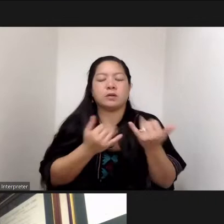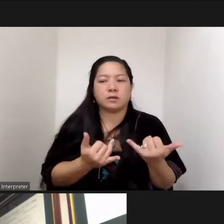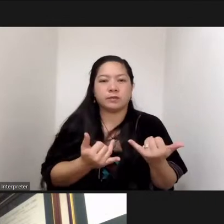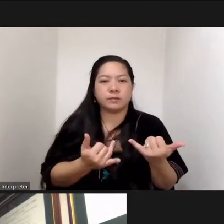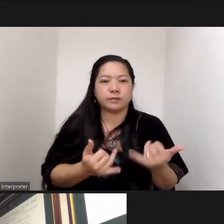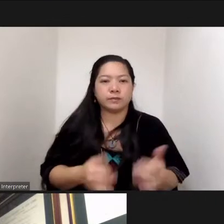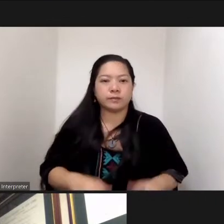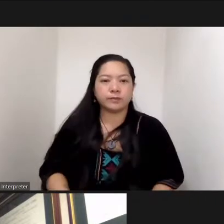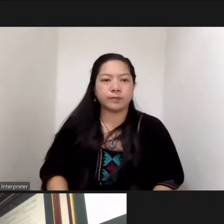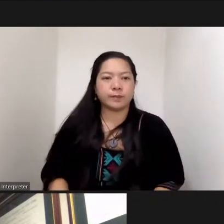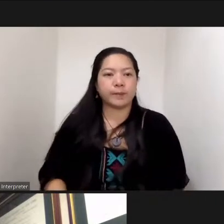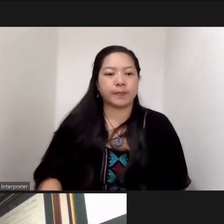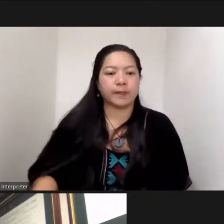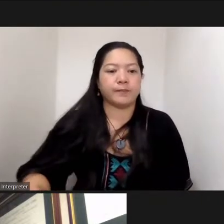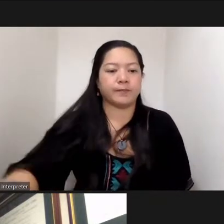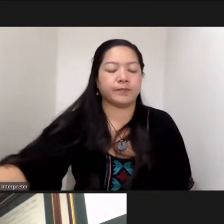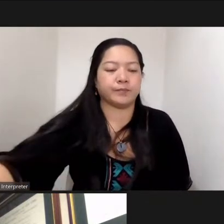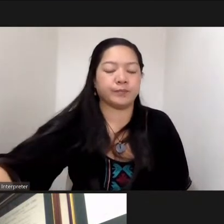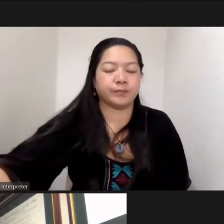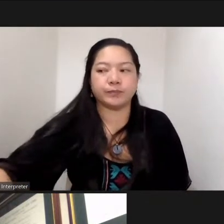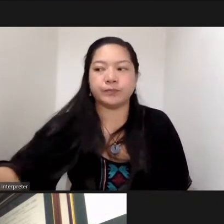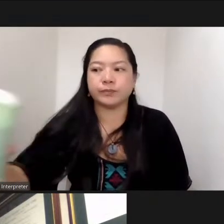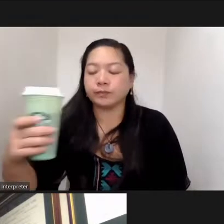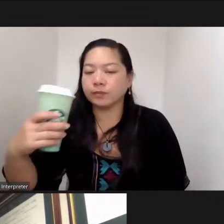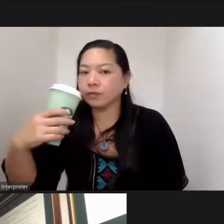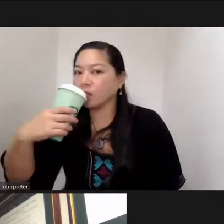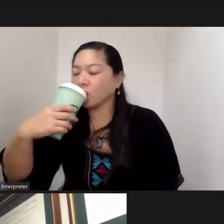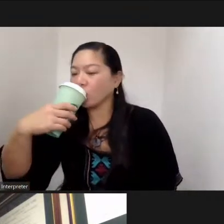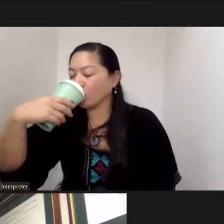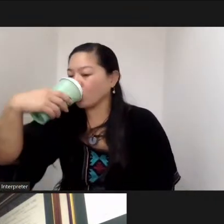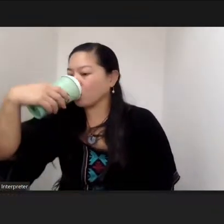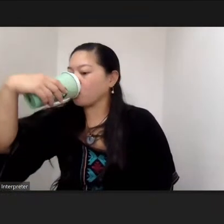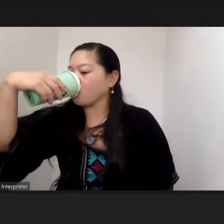Thank you, Phil. We'll come back to you. Maureen Maritita.